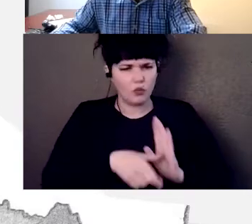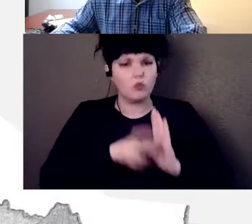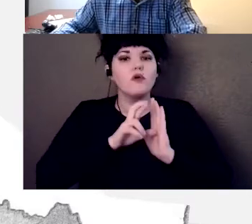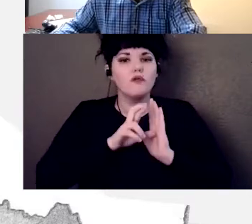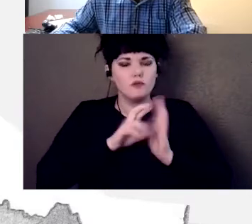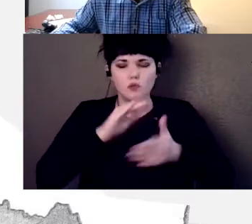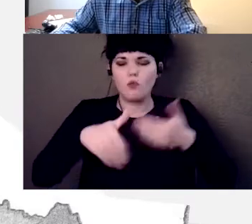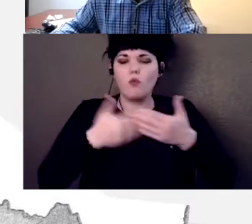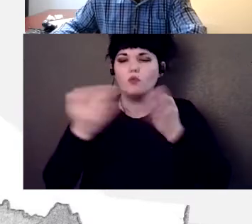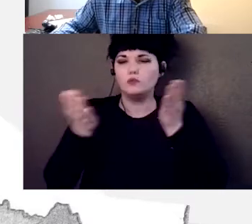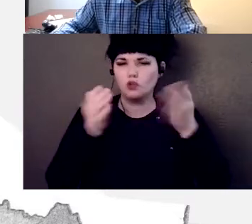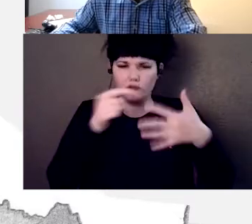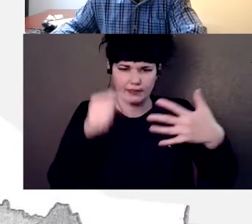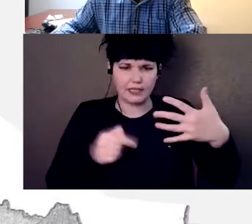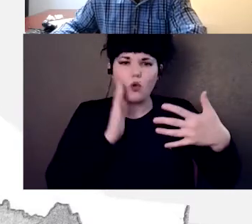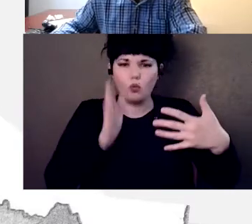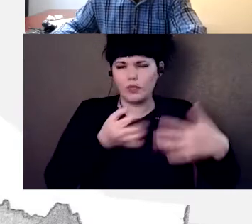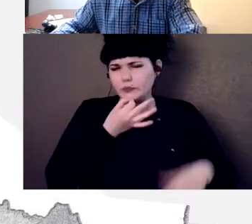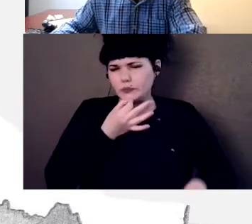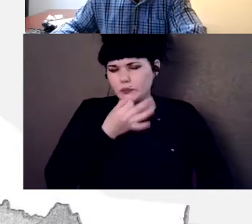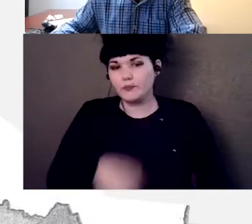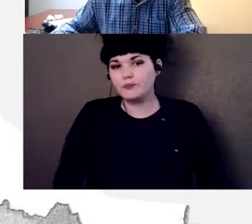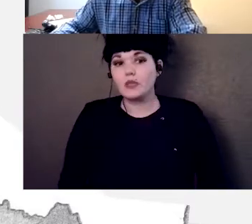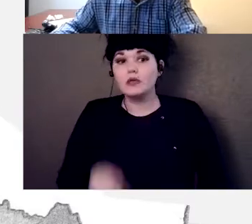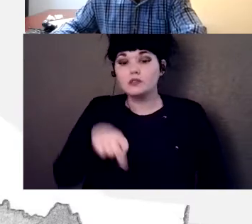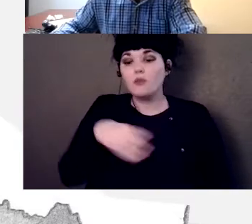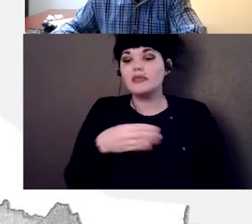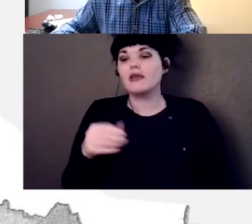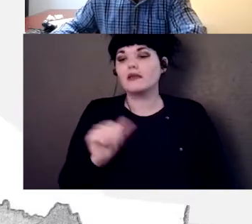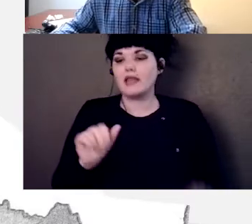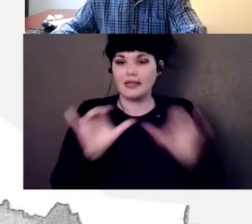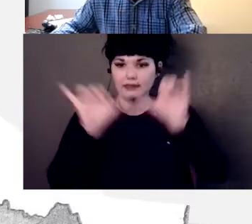lot of those services coming up. So the P&A system itself